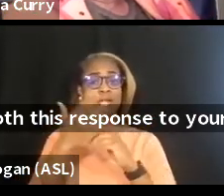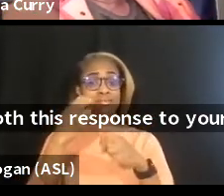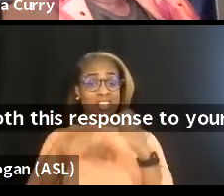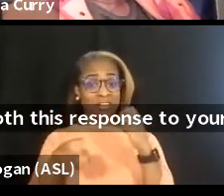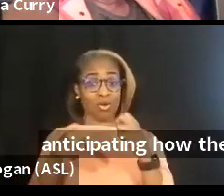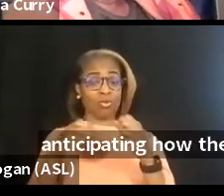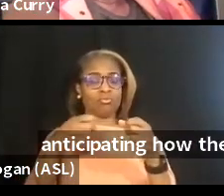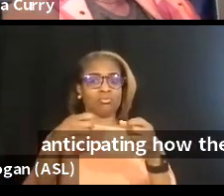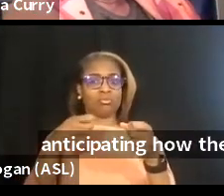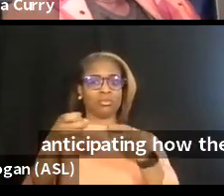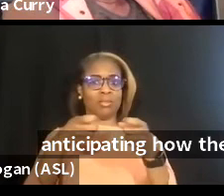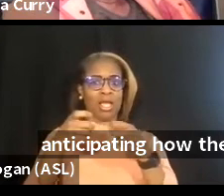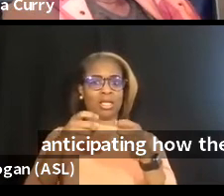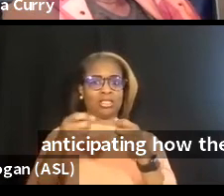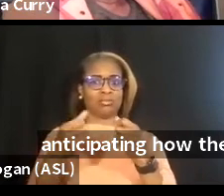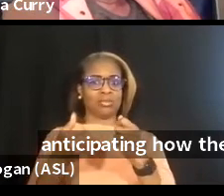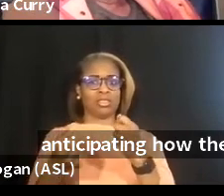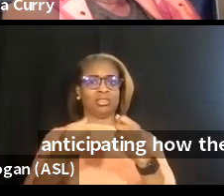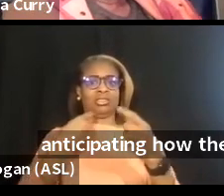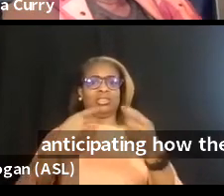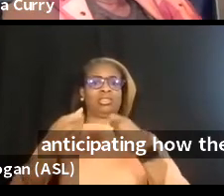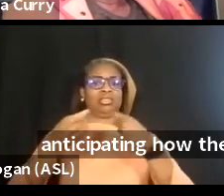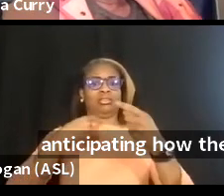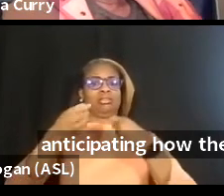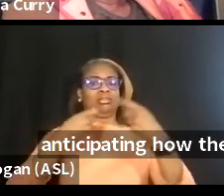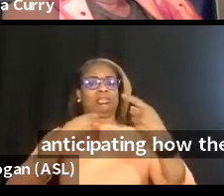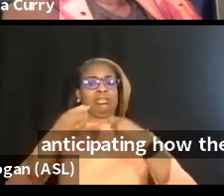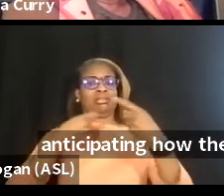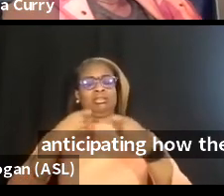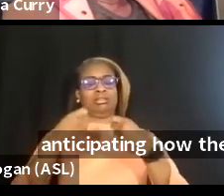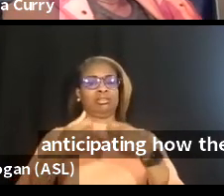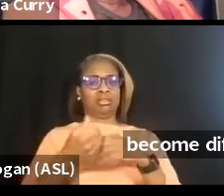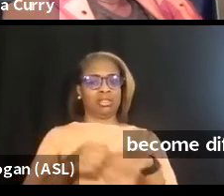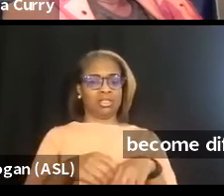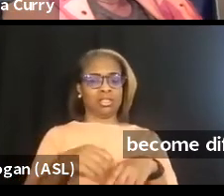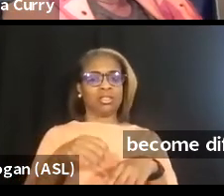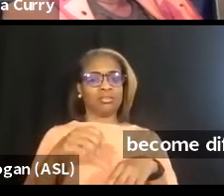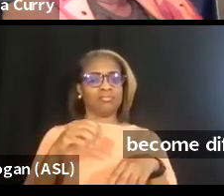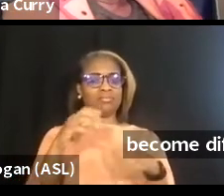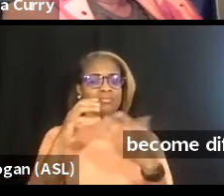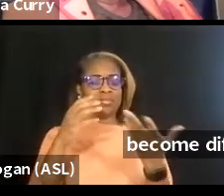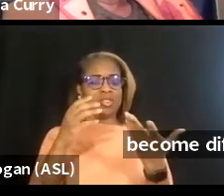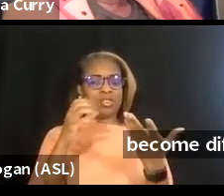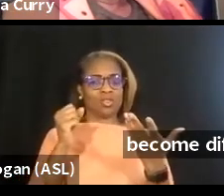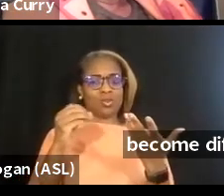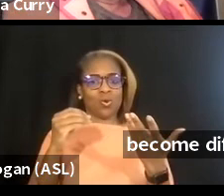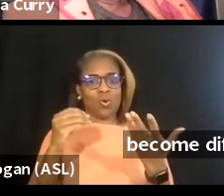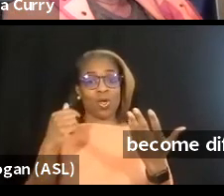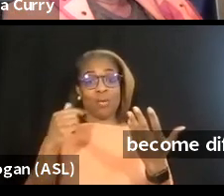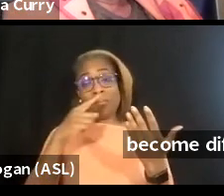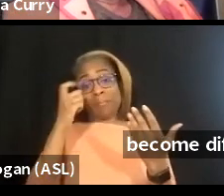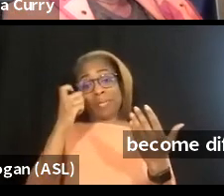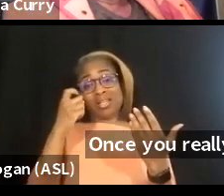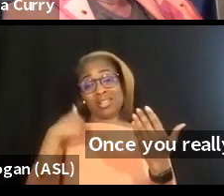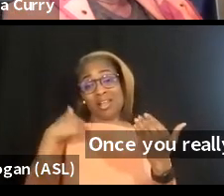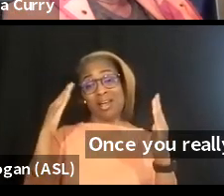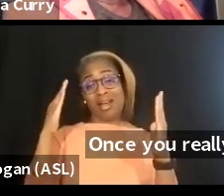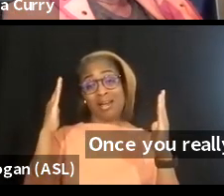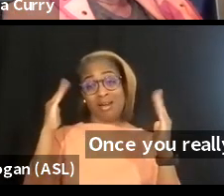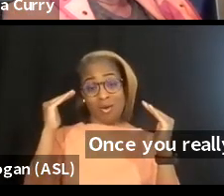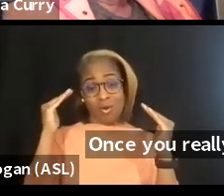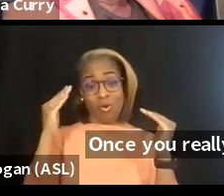manage once you really start receiving what I hope and what I know all of you hope